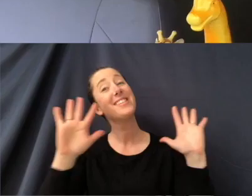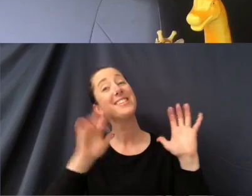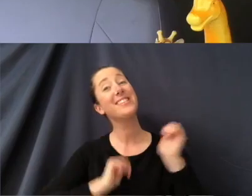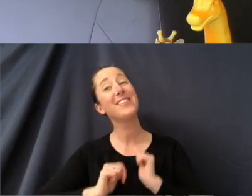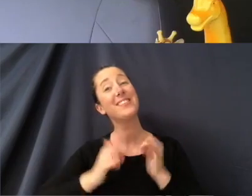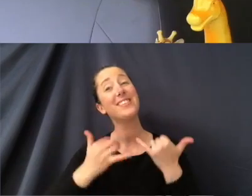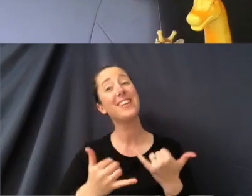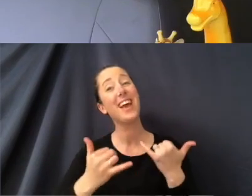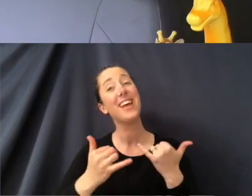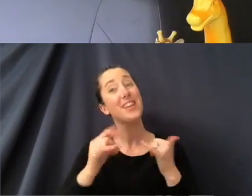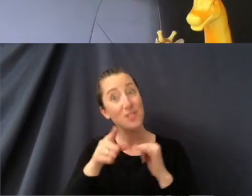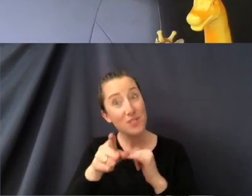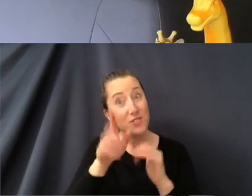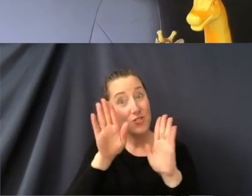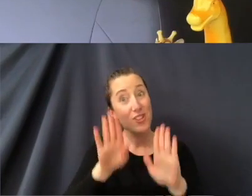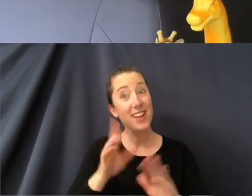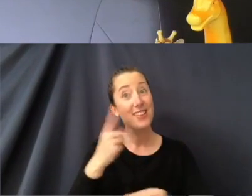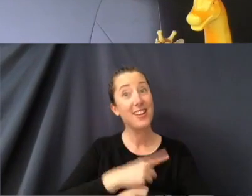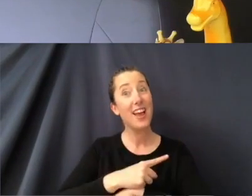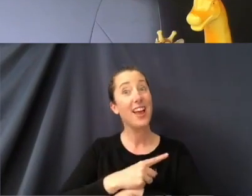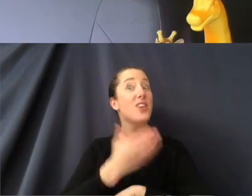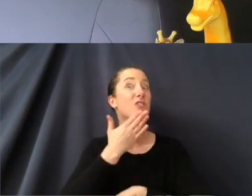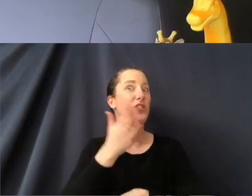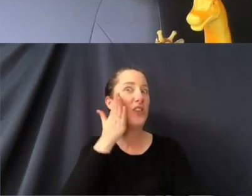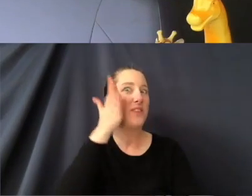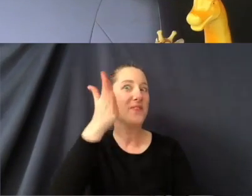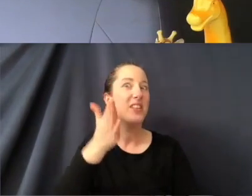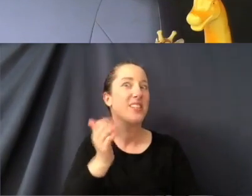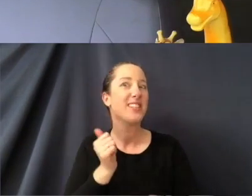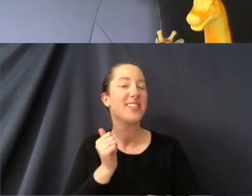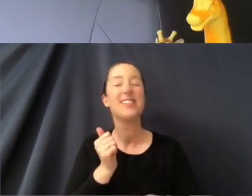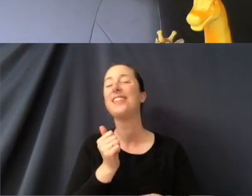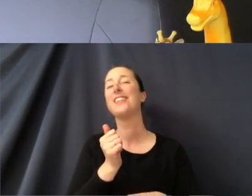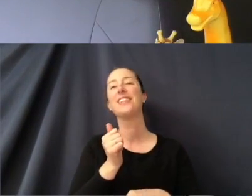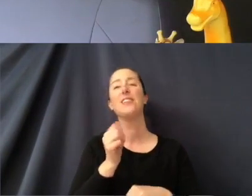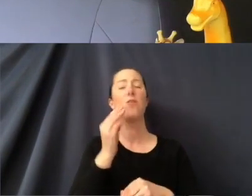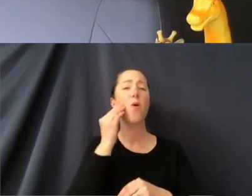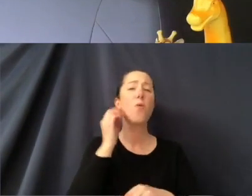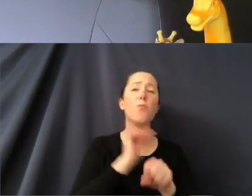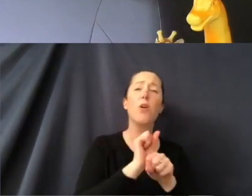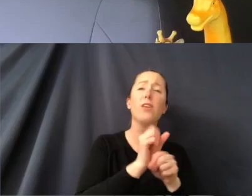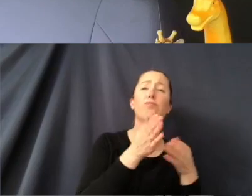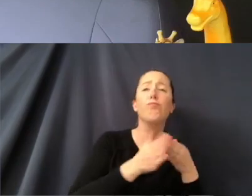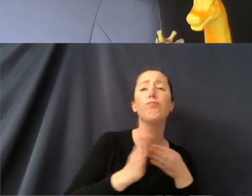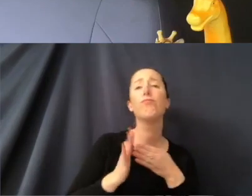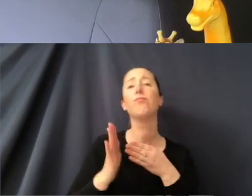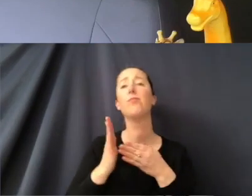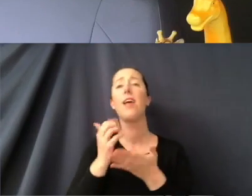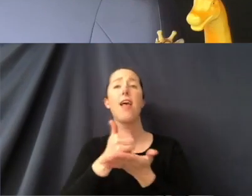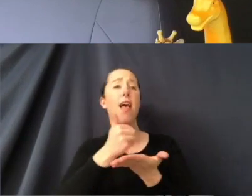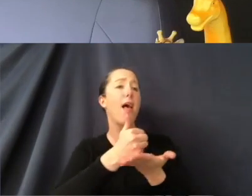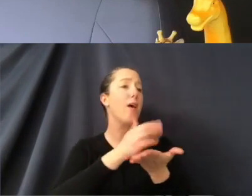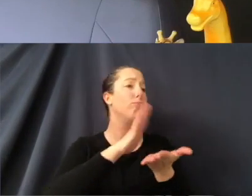That's all for today, everyone. Have a great day. Have good fortune. Do your homework. Help out around the house.